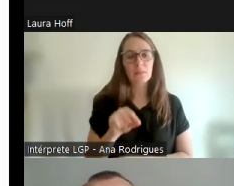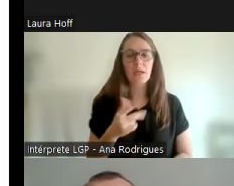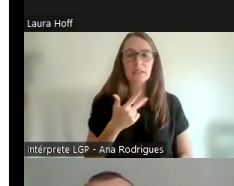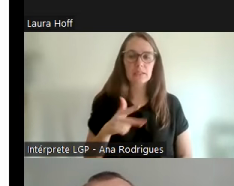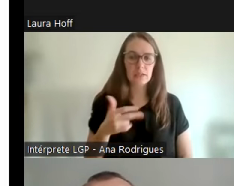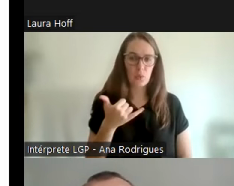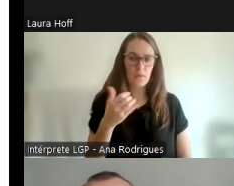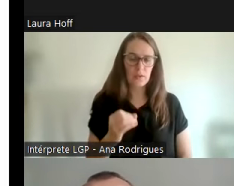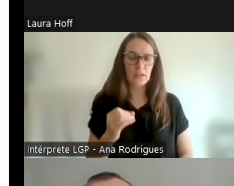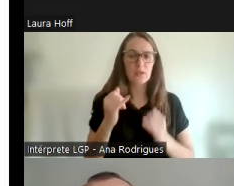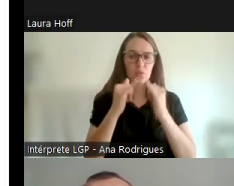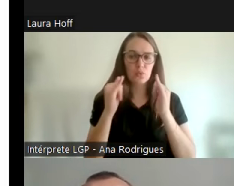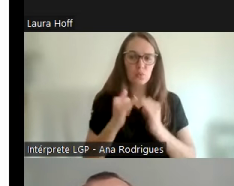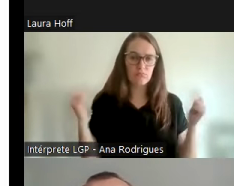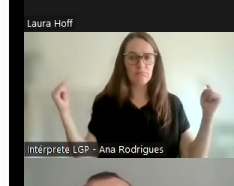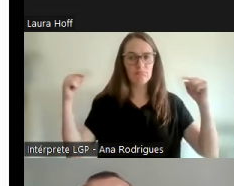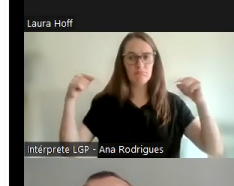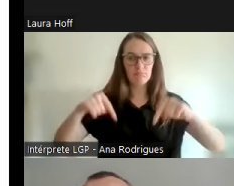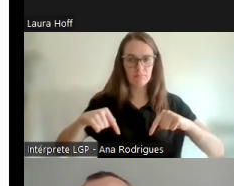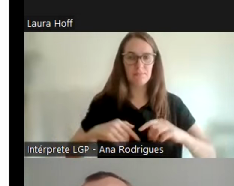120 international students, and